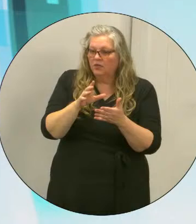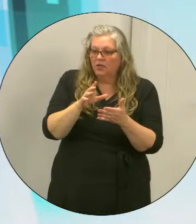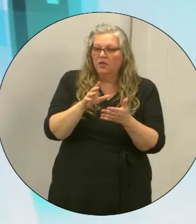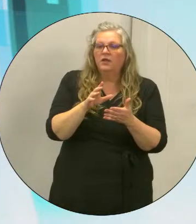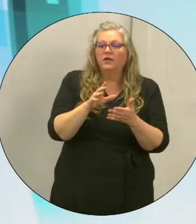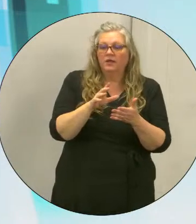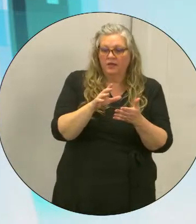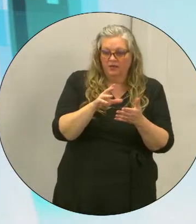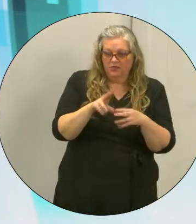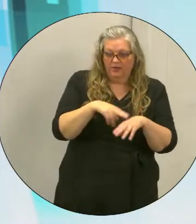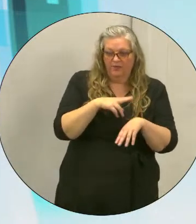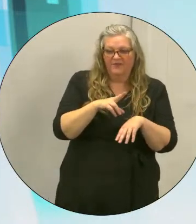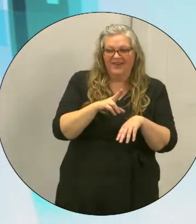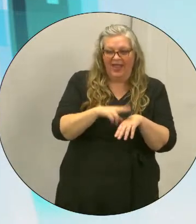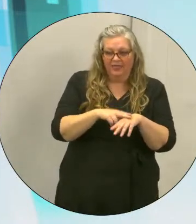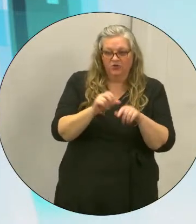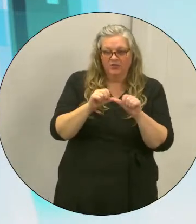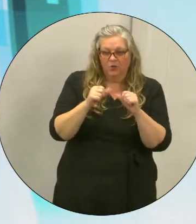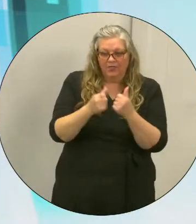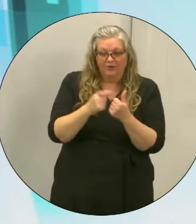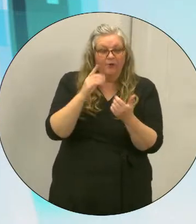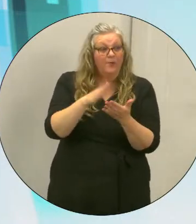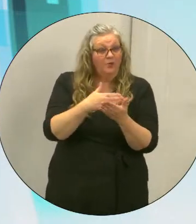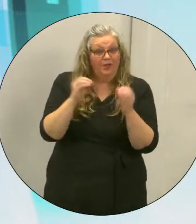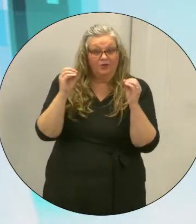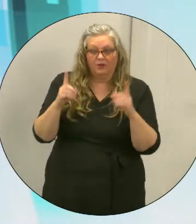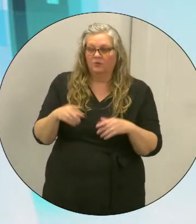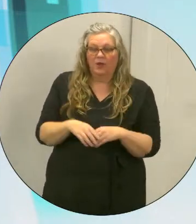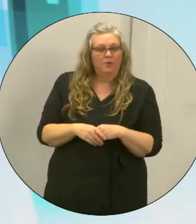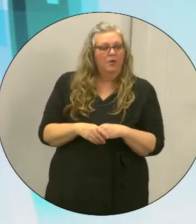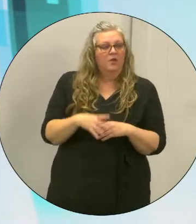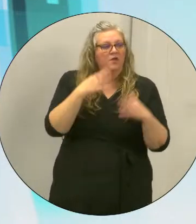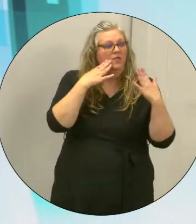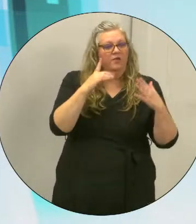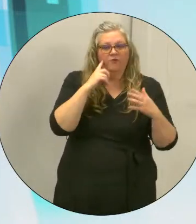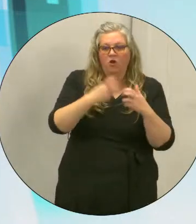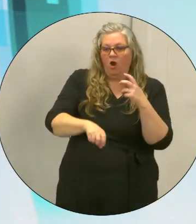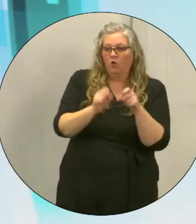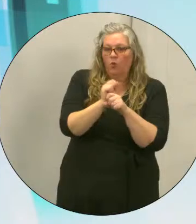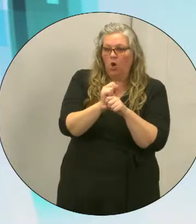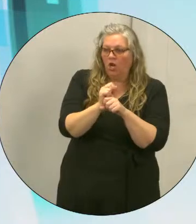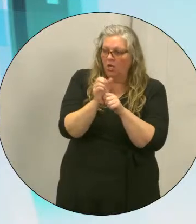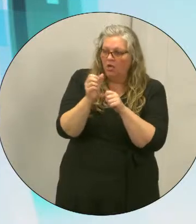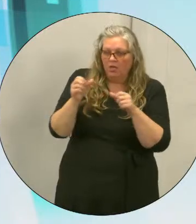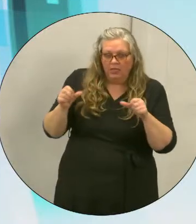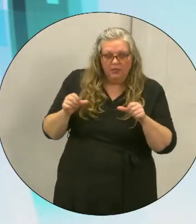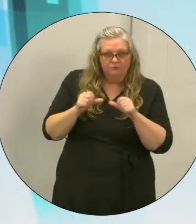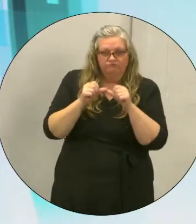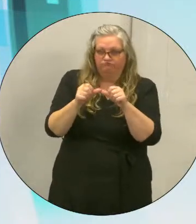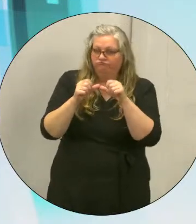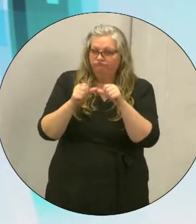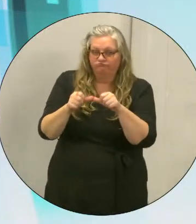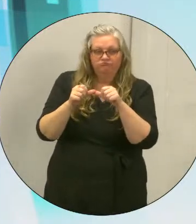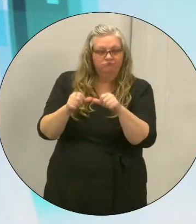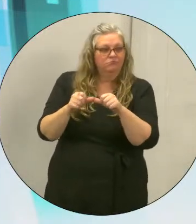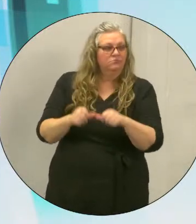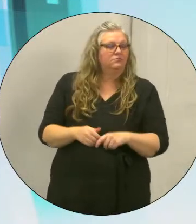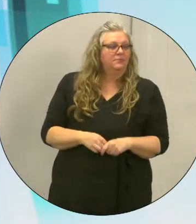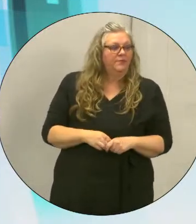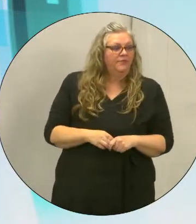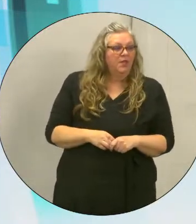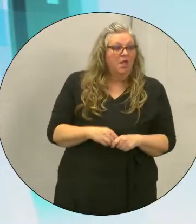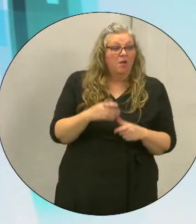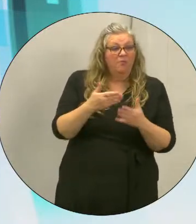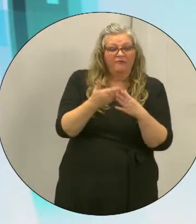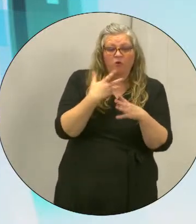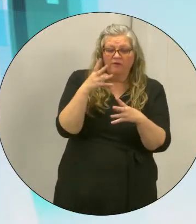for Music Education. I first want to thank you all for your hard work, keeping this district alive and going. So before I got into music education,